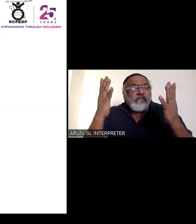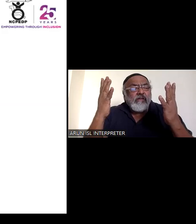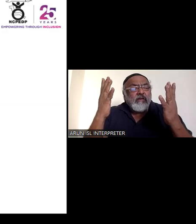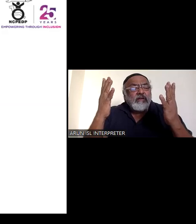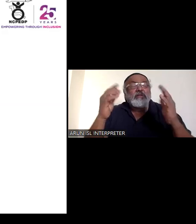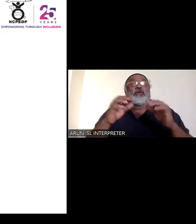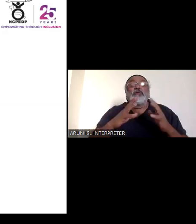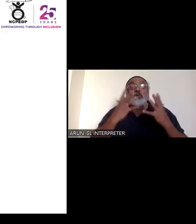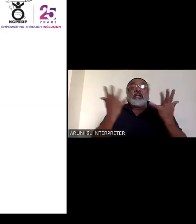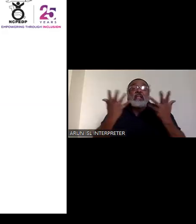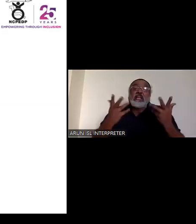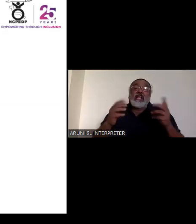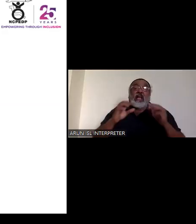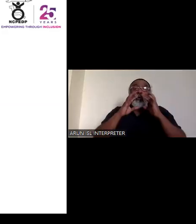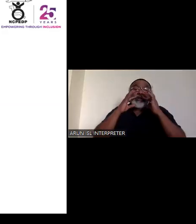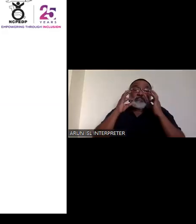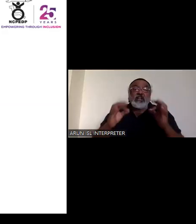data